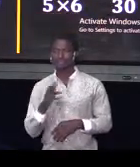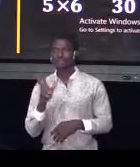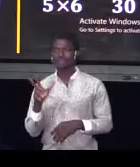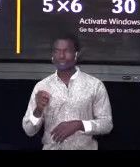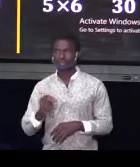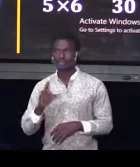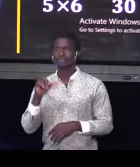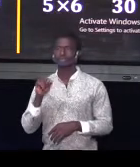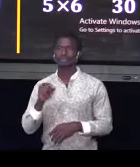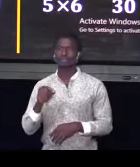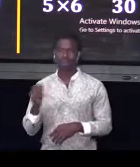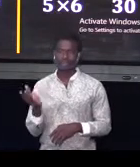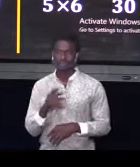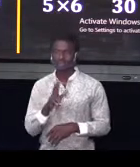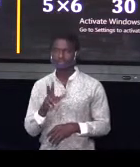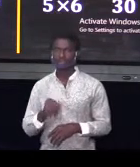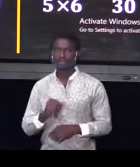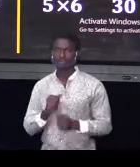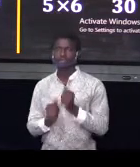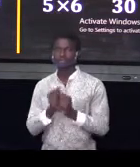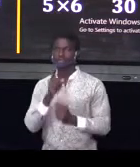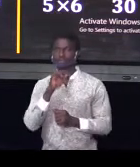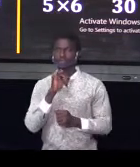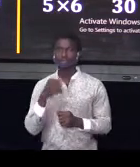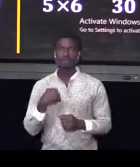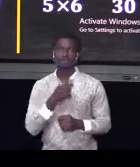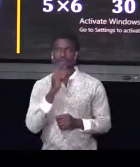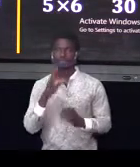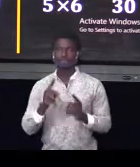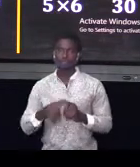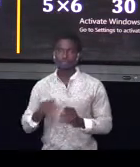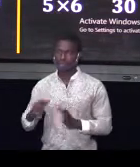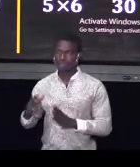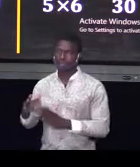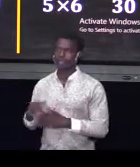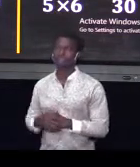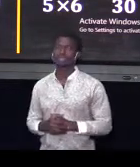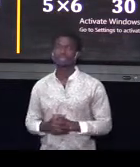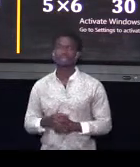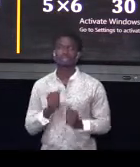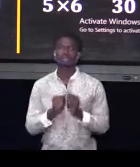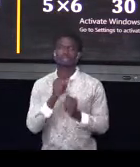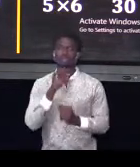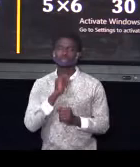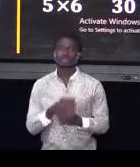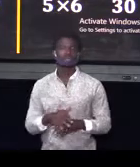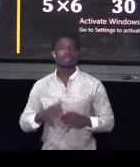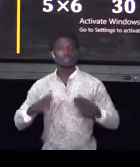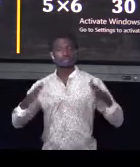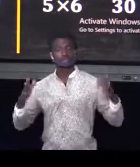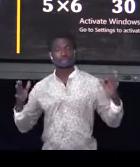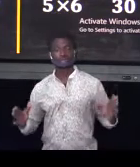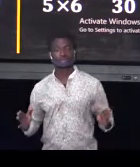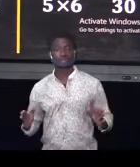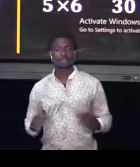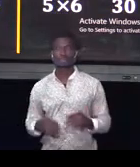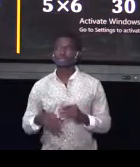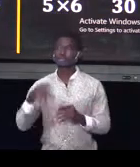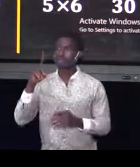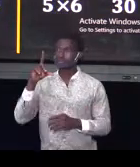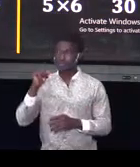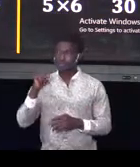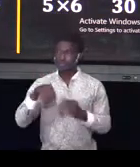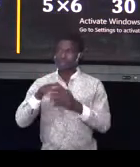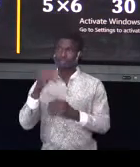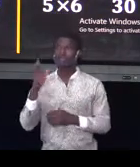of 30, 20 out of 30. Which one we are to arrange the fractions? Which one is the largest? 20 out of